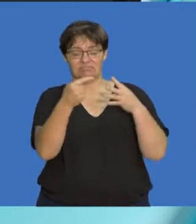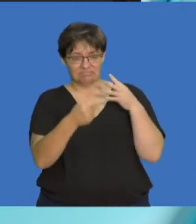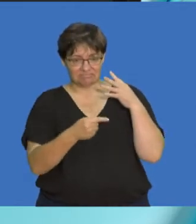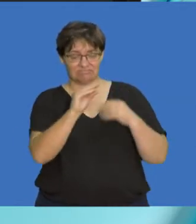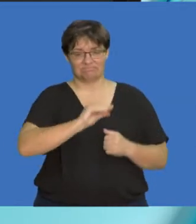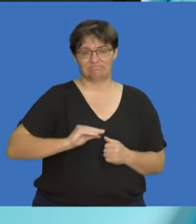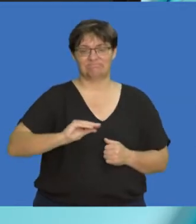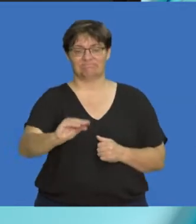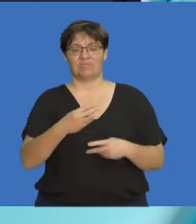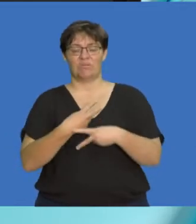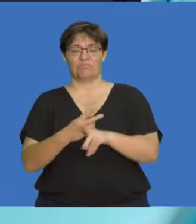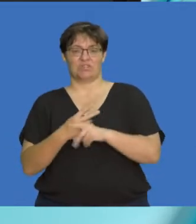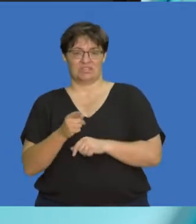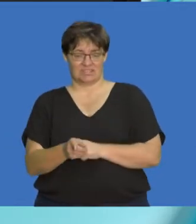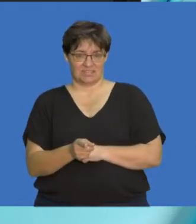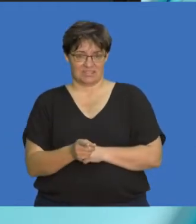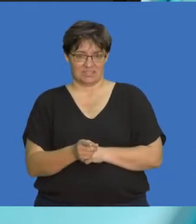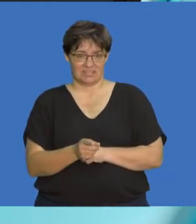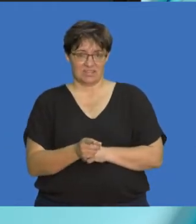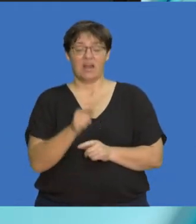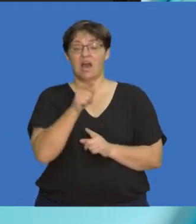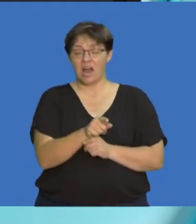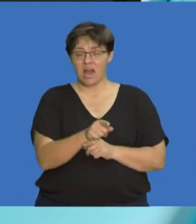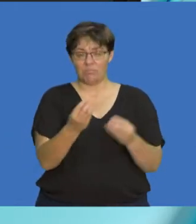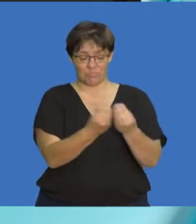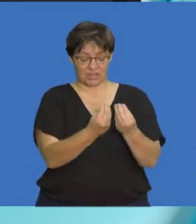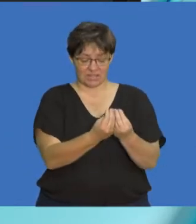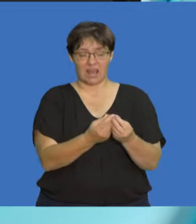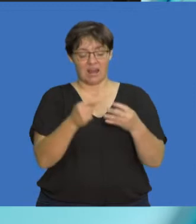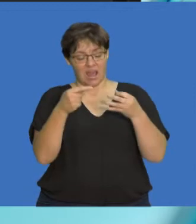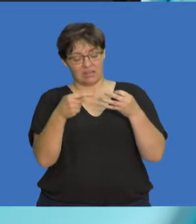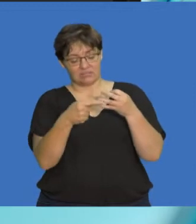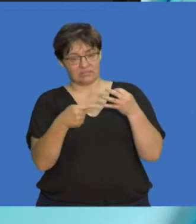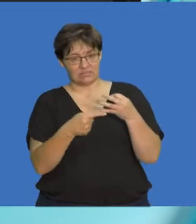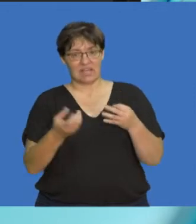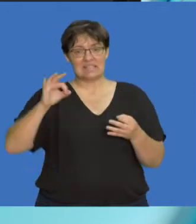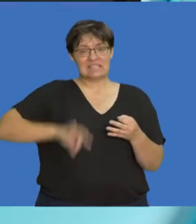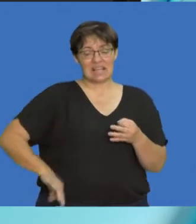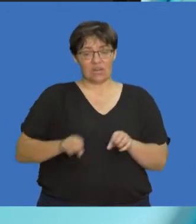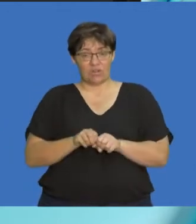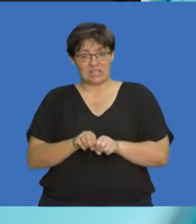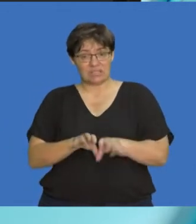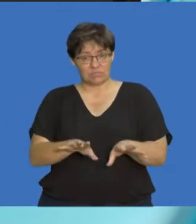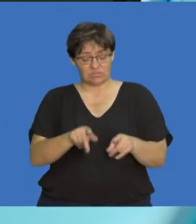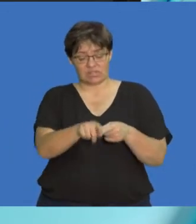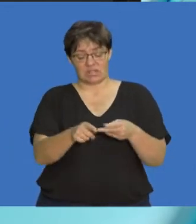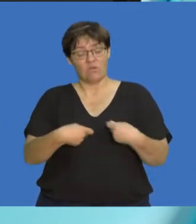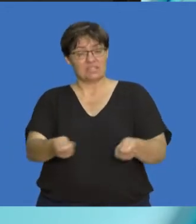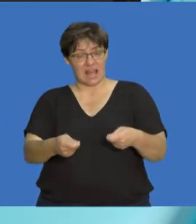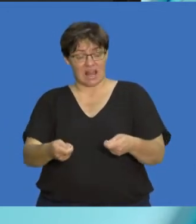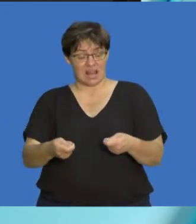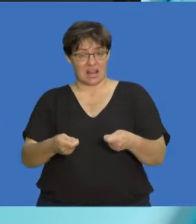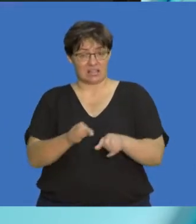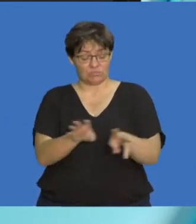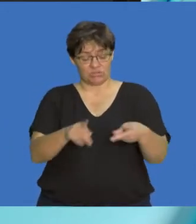to the product, and the other 2 cost accounts, namely your selling and distribution and your admin cost, are